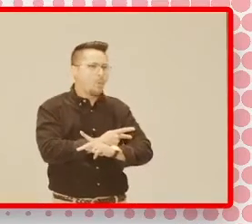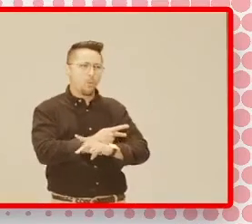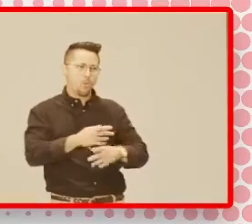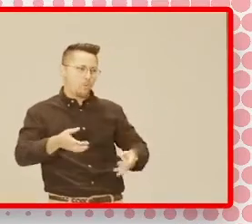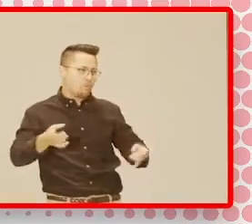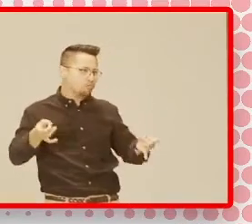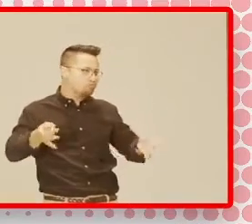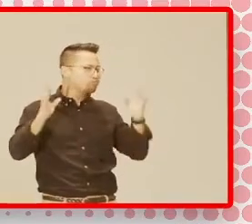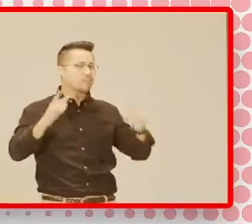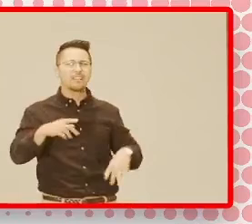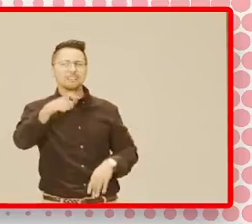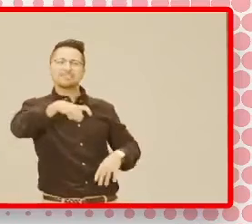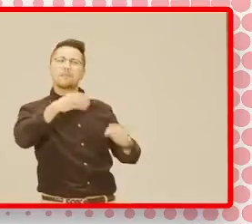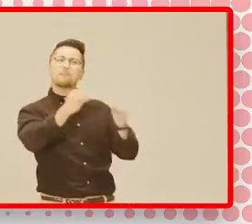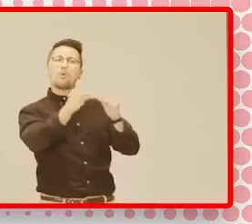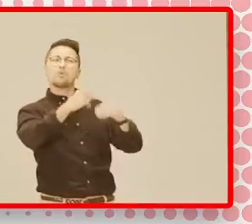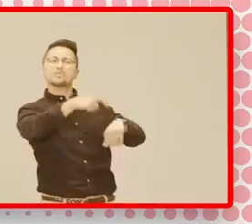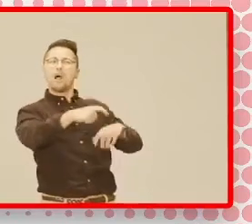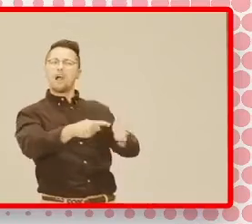What do you think I said?